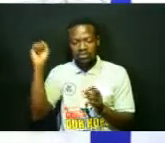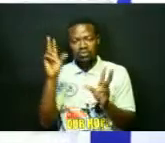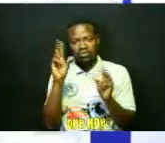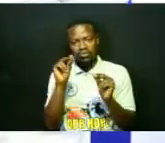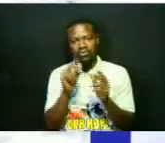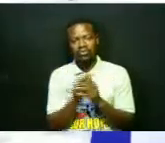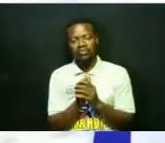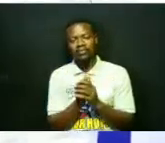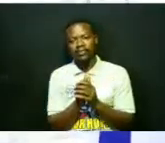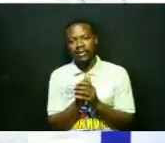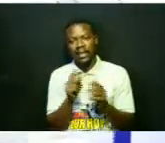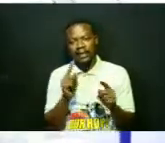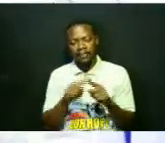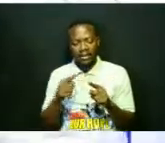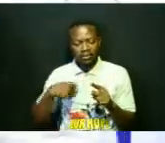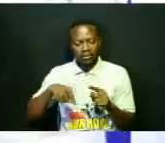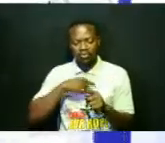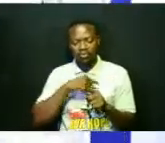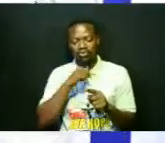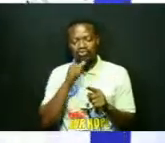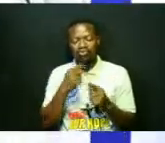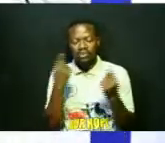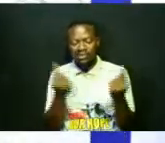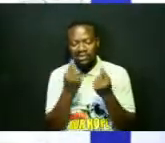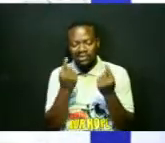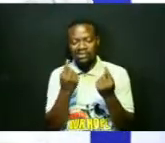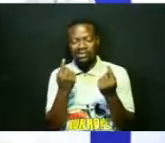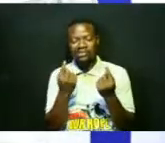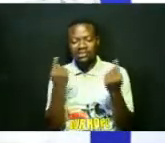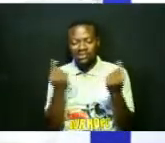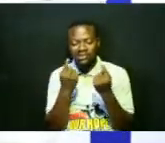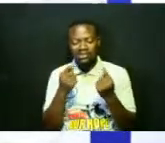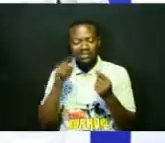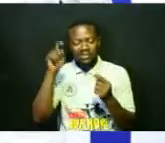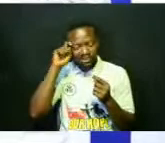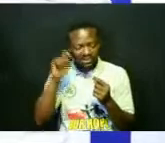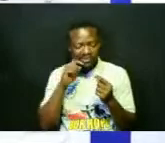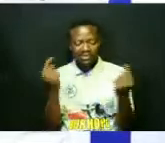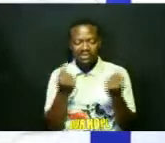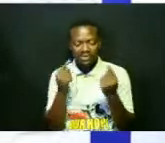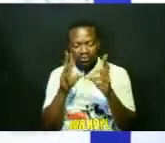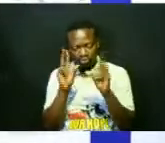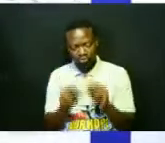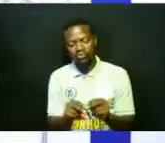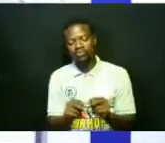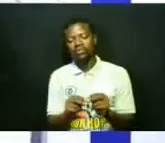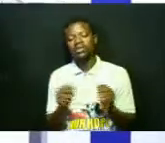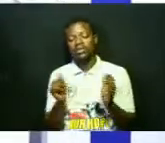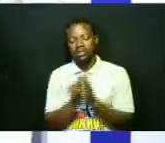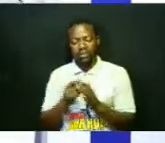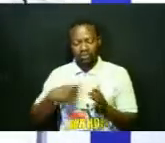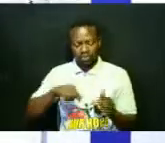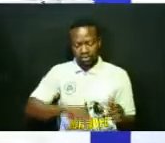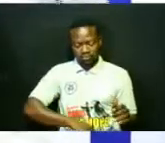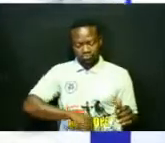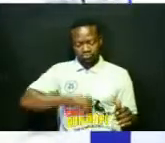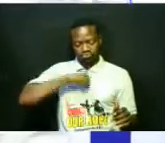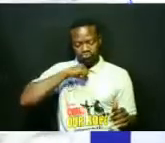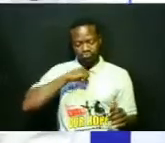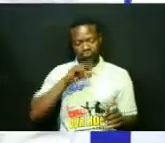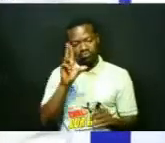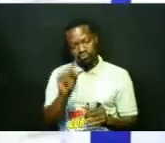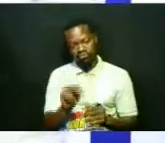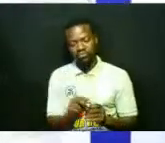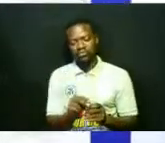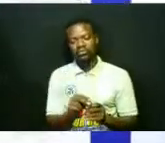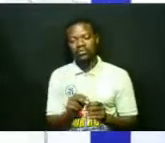that we will not walk in sexual sin and immorality, that we will not walk in pride